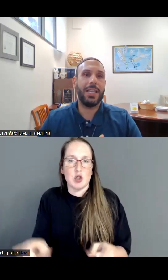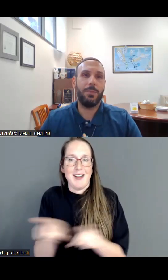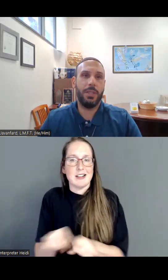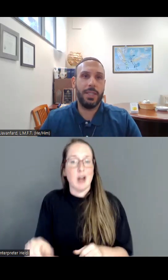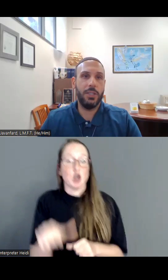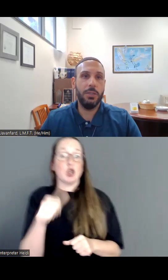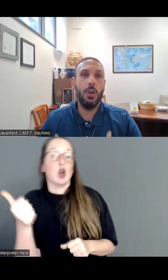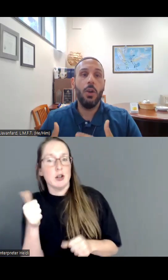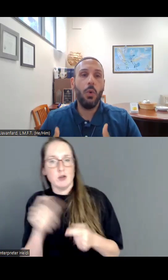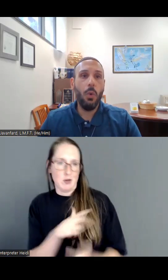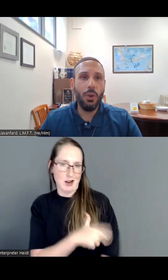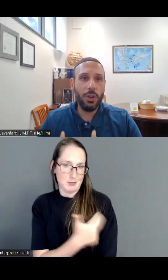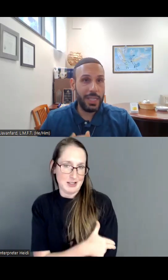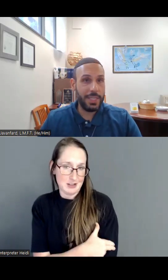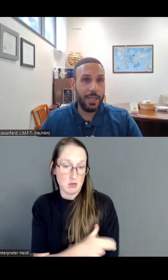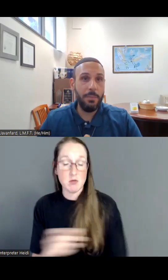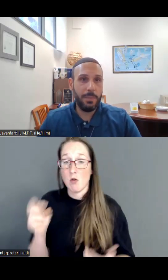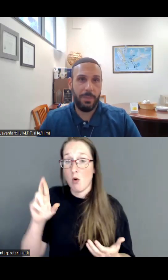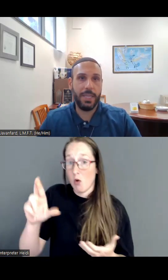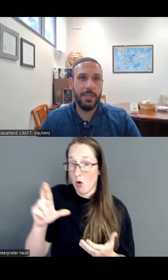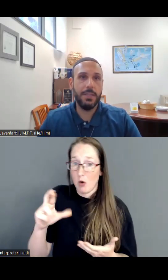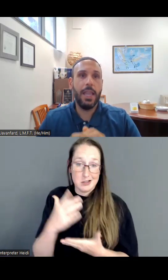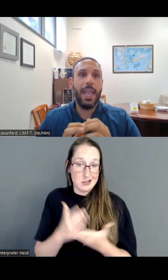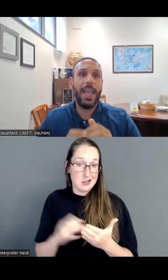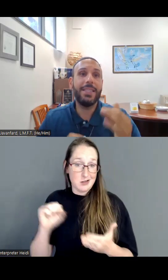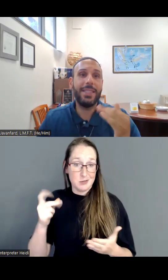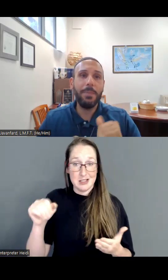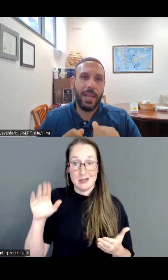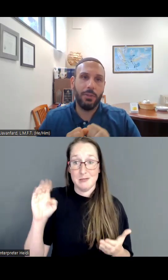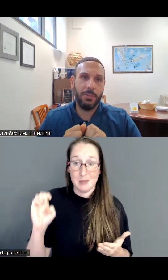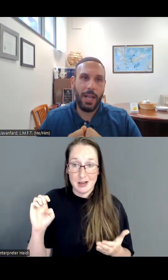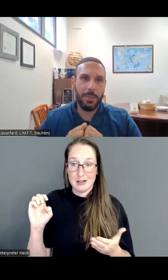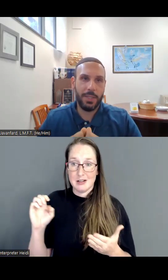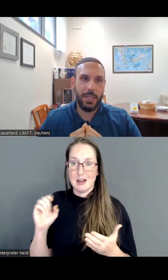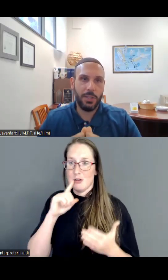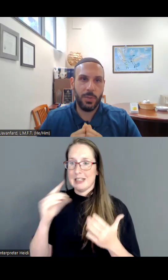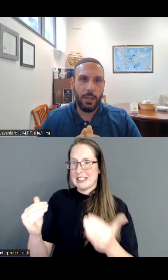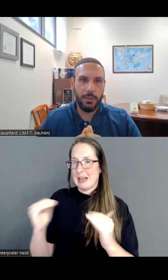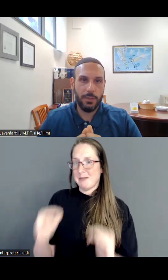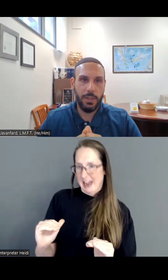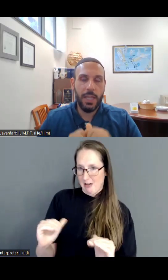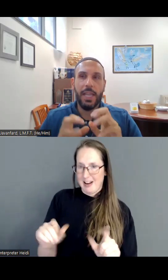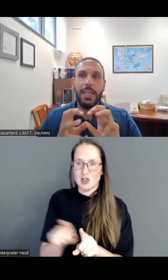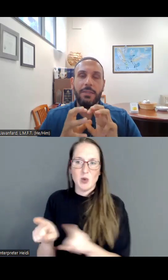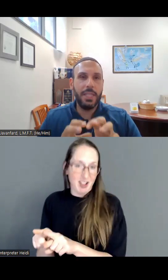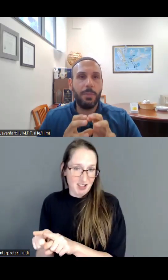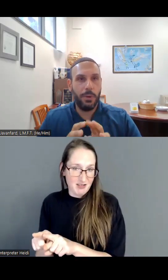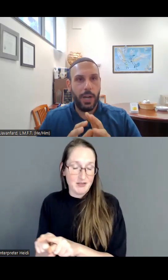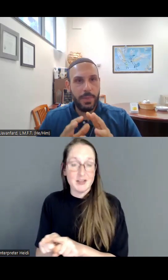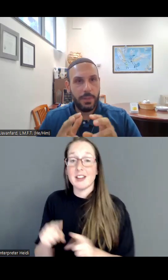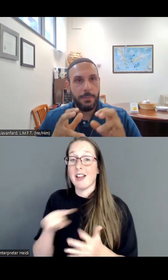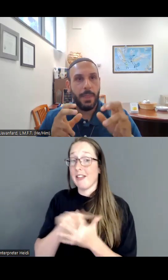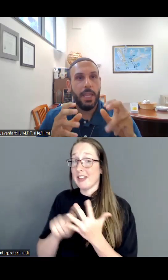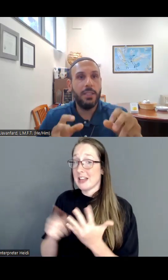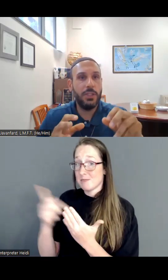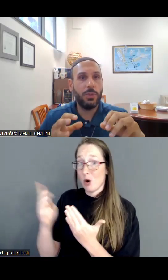to a hospitalization, or in some spaces, a step down from hospitalization as well. In these